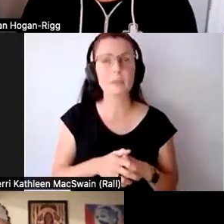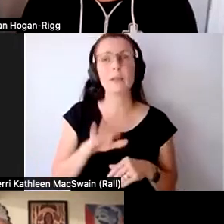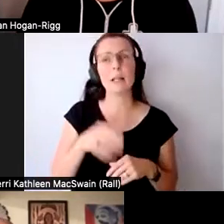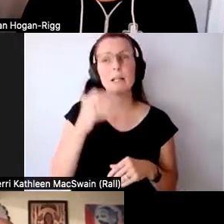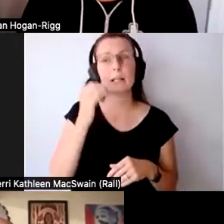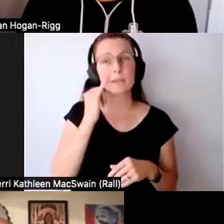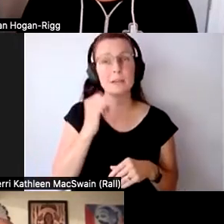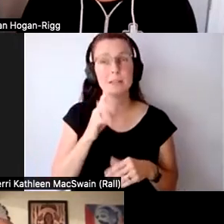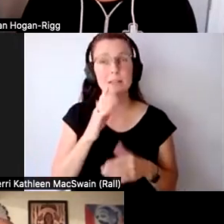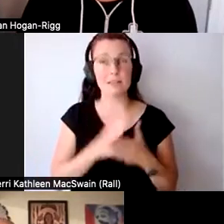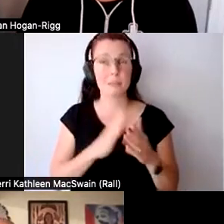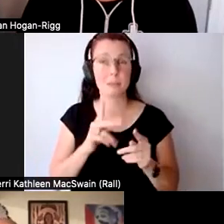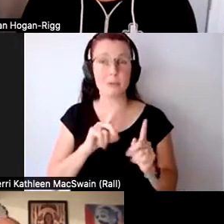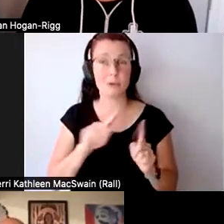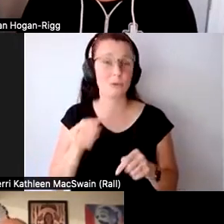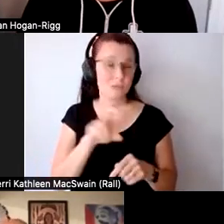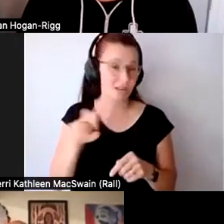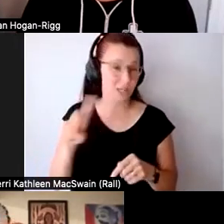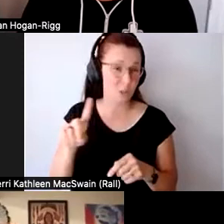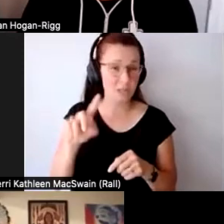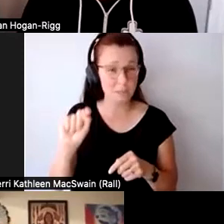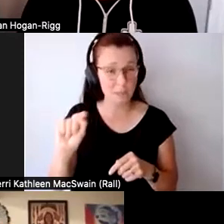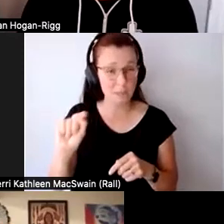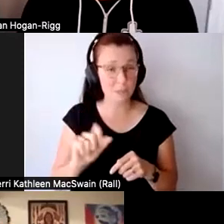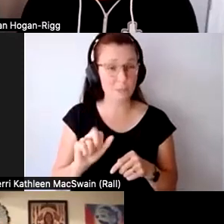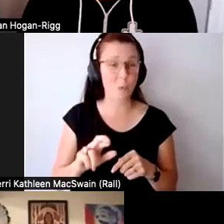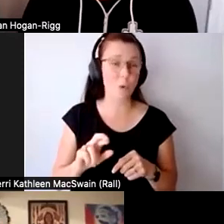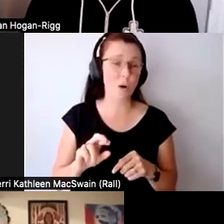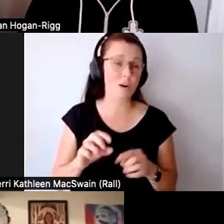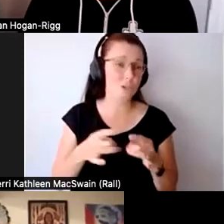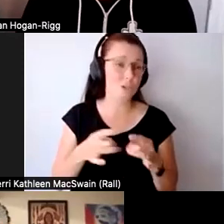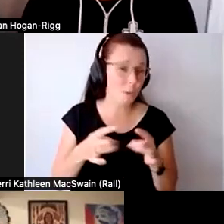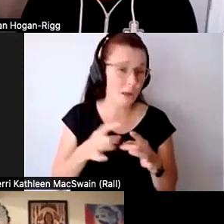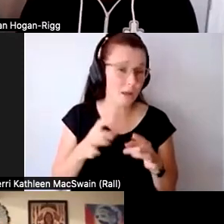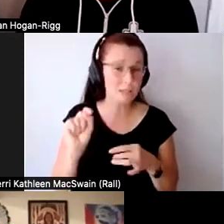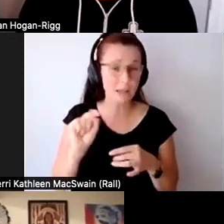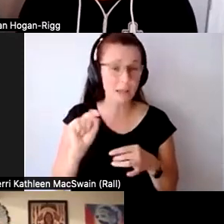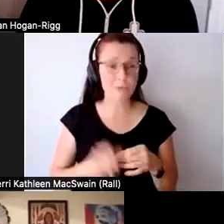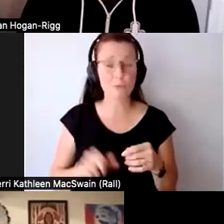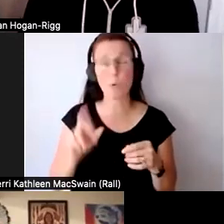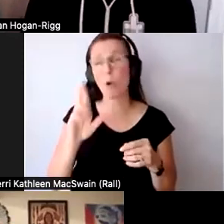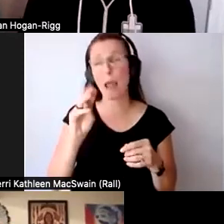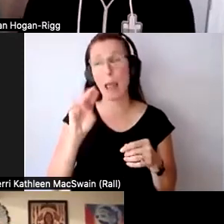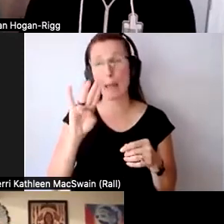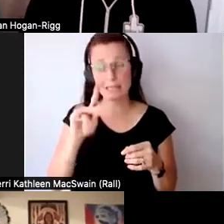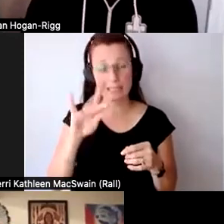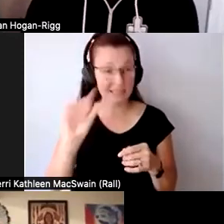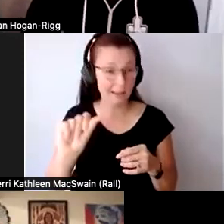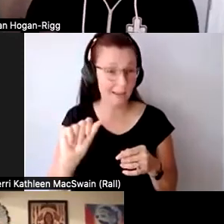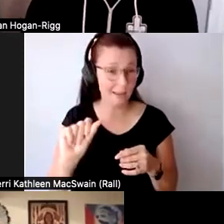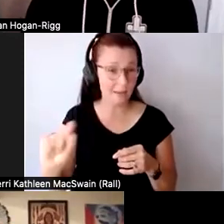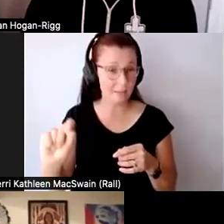Starbucks bathroom or, you know, any number of public buildings like the MBTA, there are people using